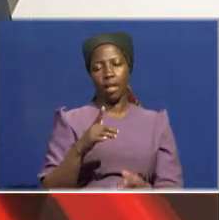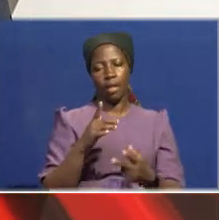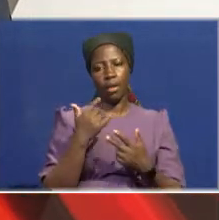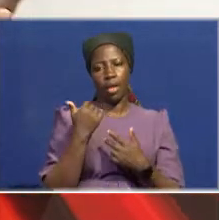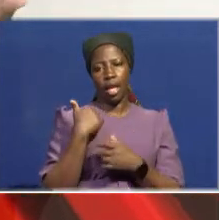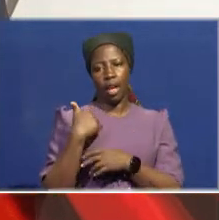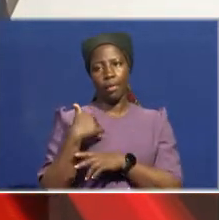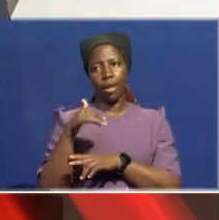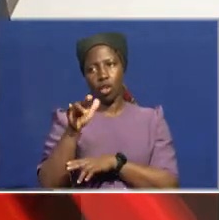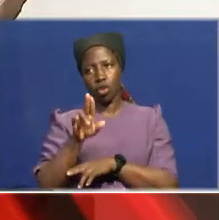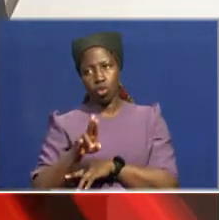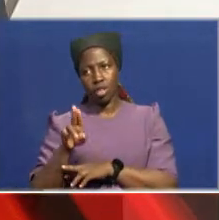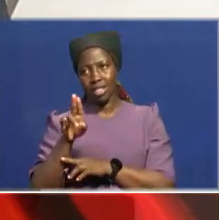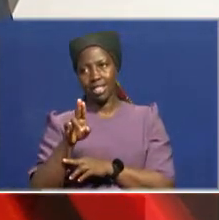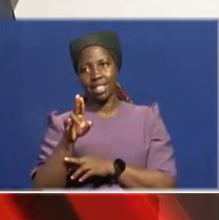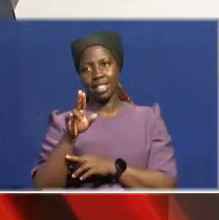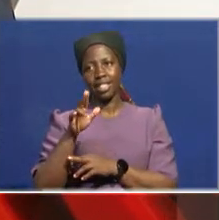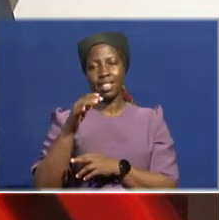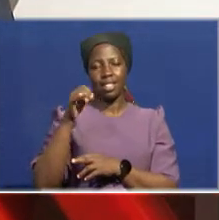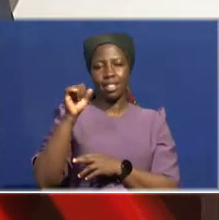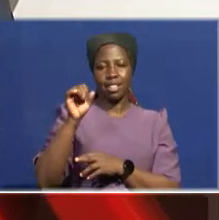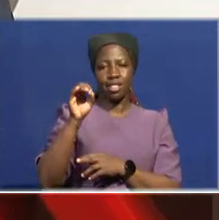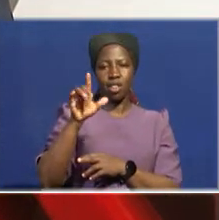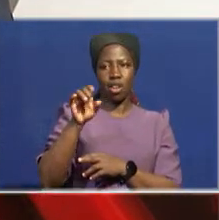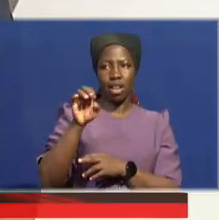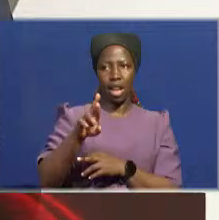for our laundry, we use steam.